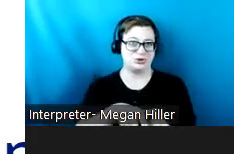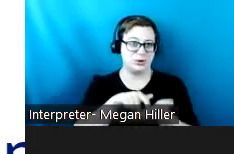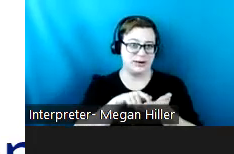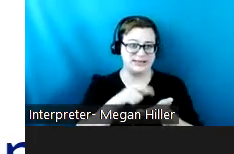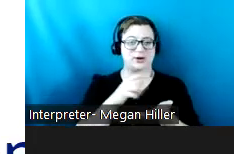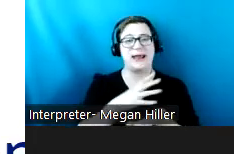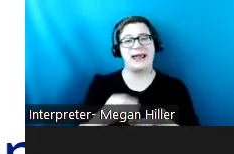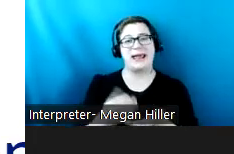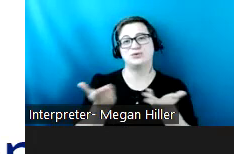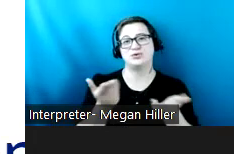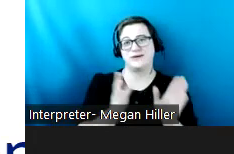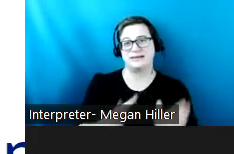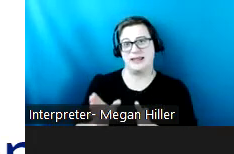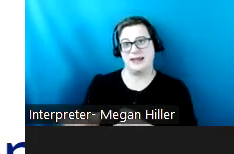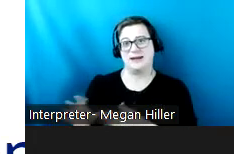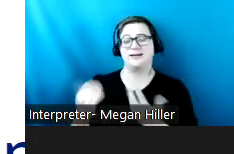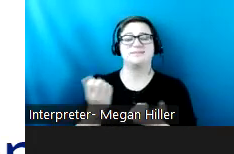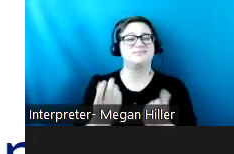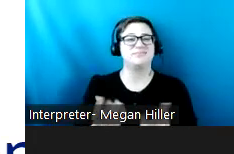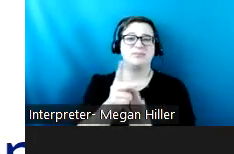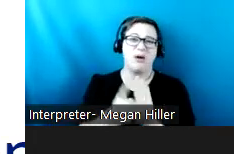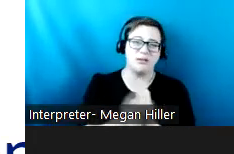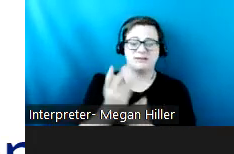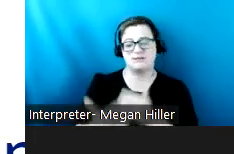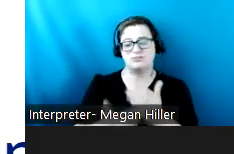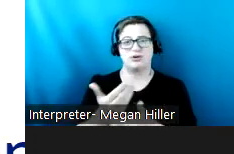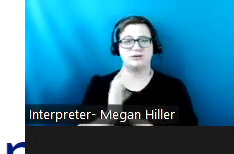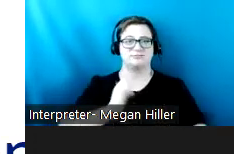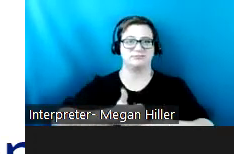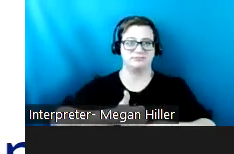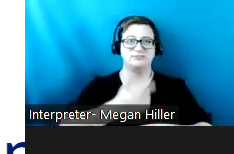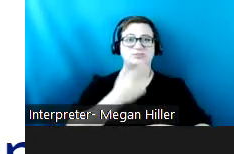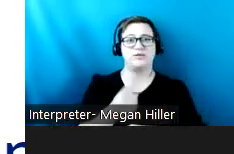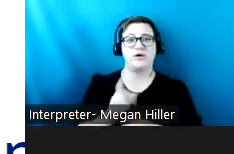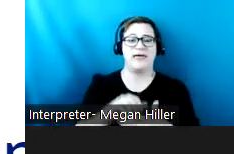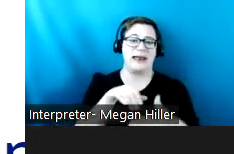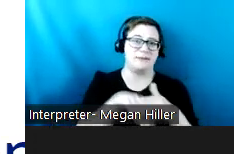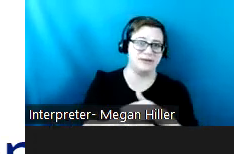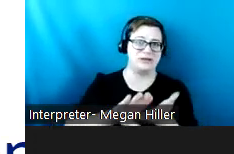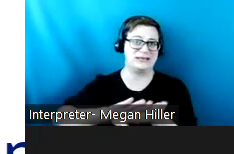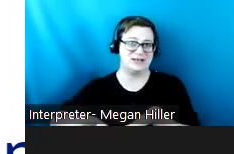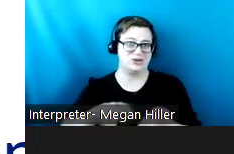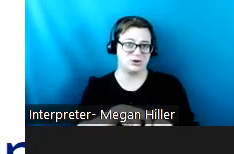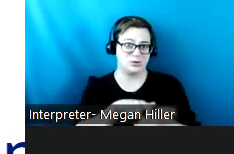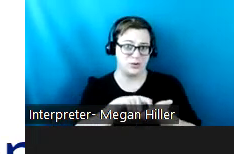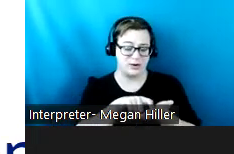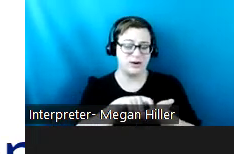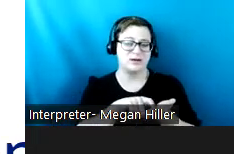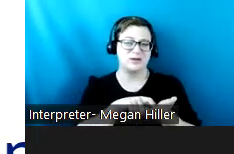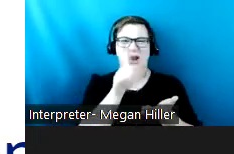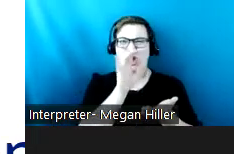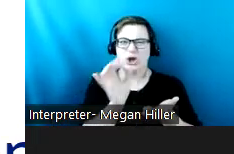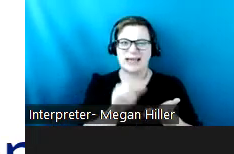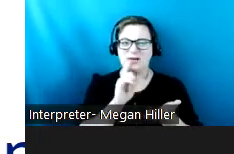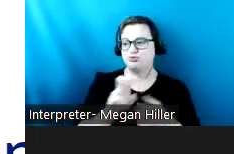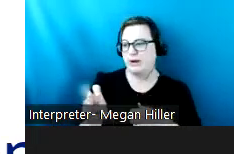planning. So there are policies and procedures around that admission and discharge criteria, what it looks like to transfer